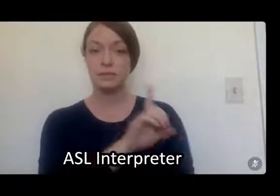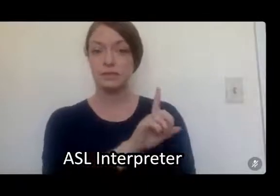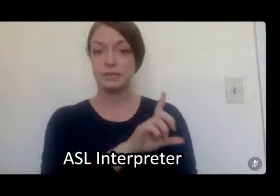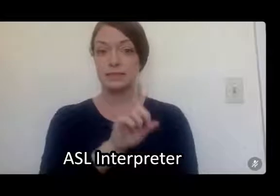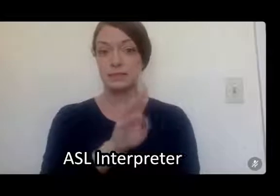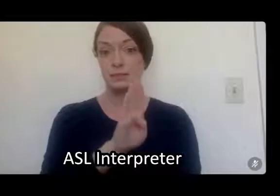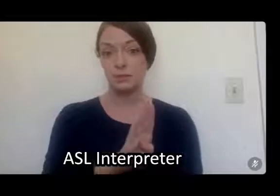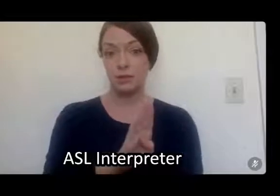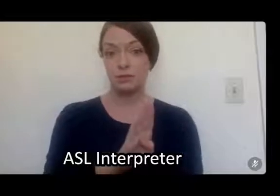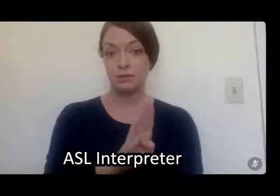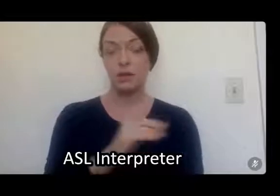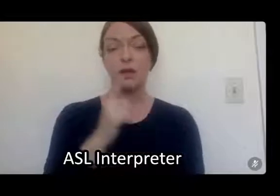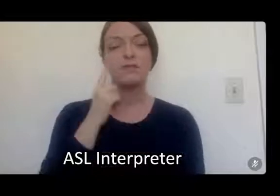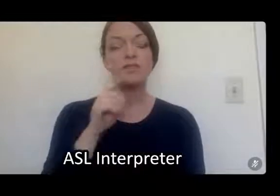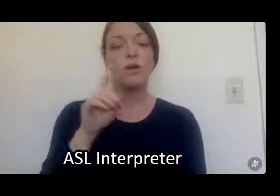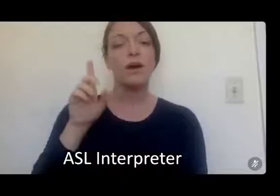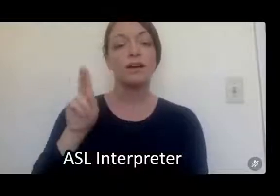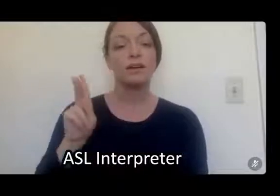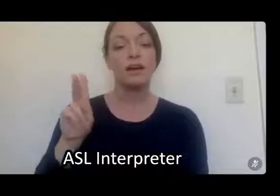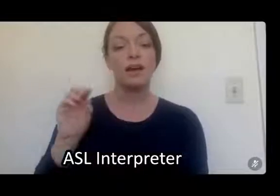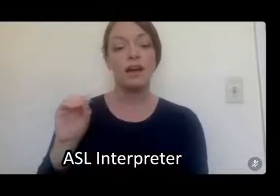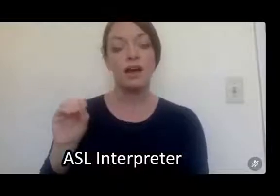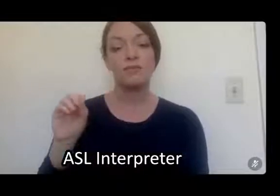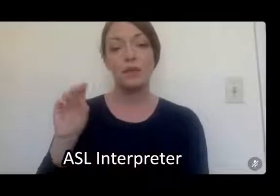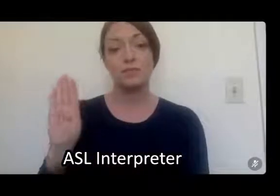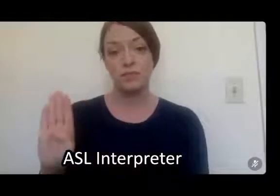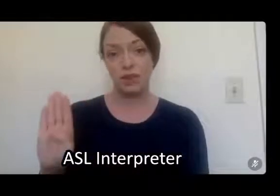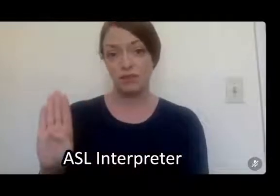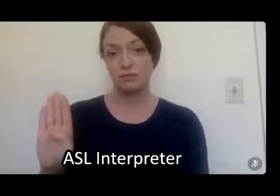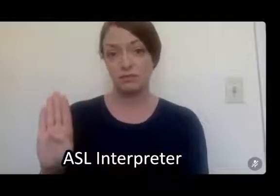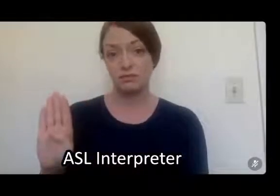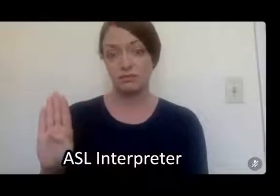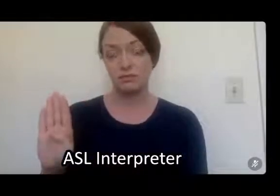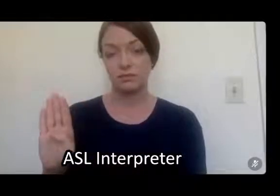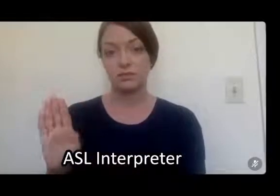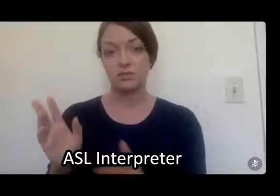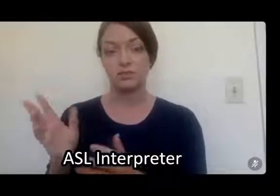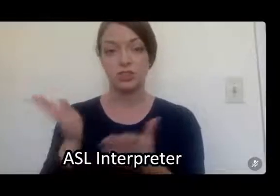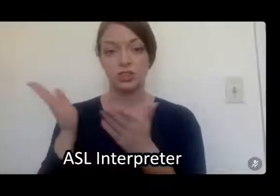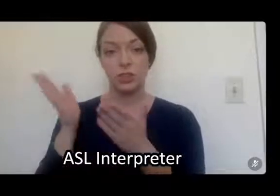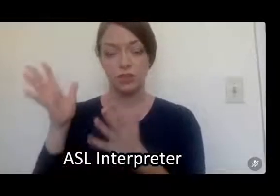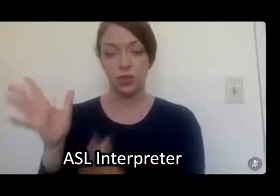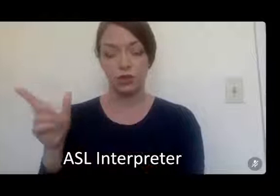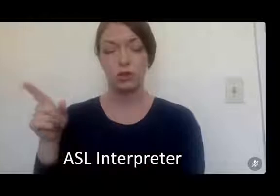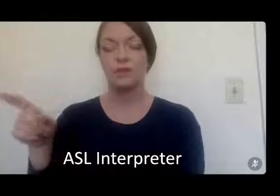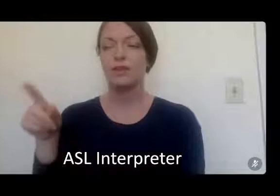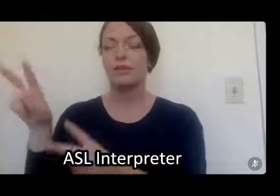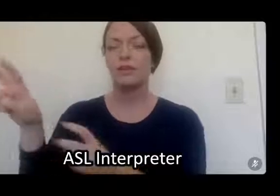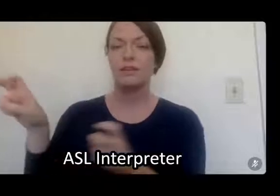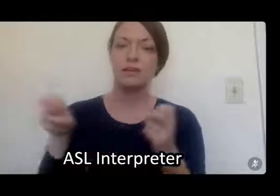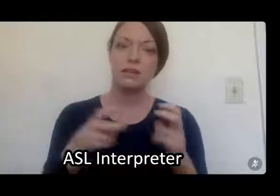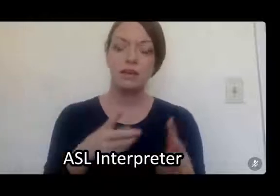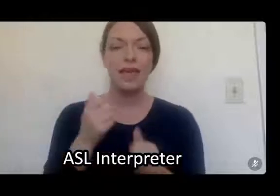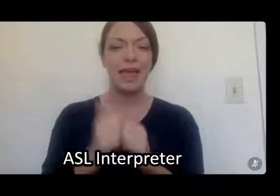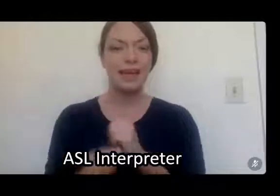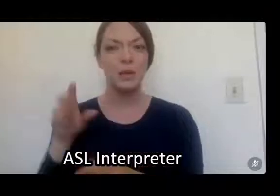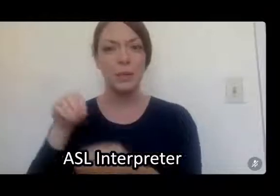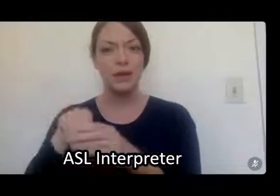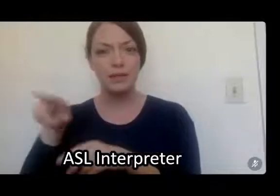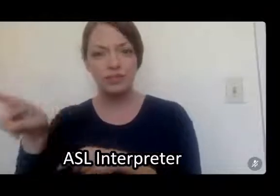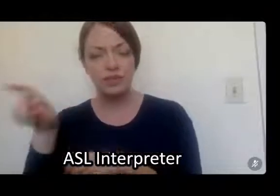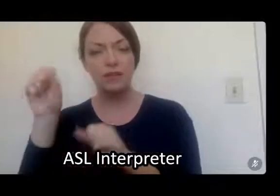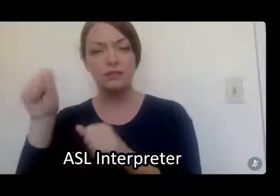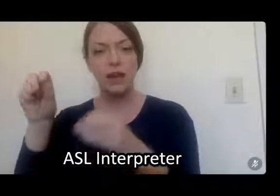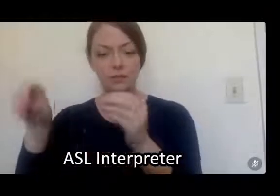Braille server, I have AvrayBot linked to my D&D Beyond account. So anyone in our server can pull up all